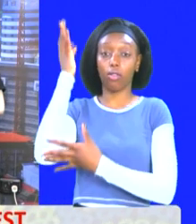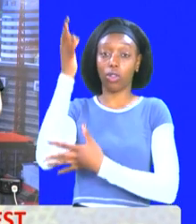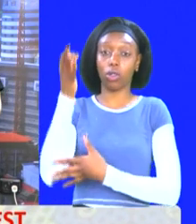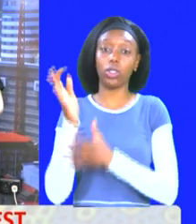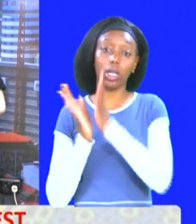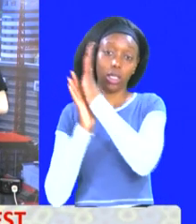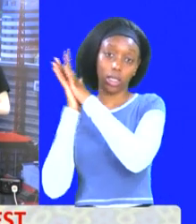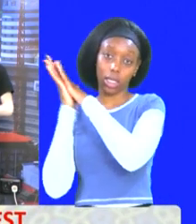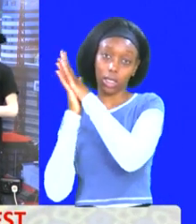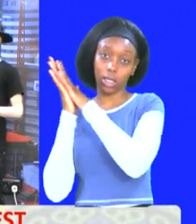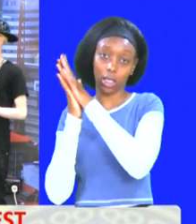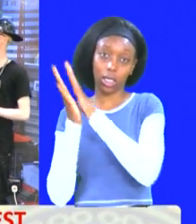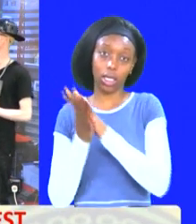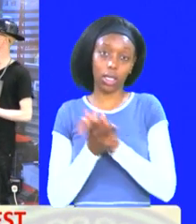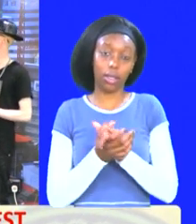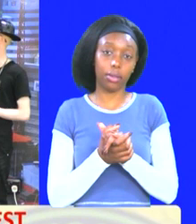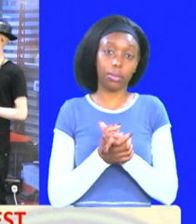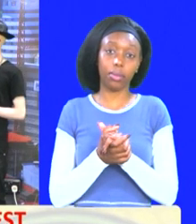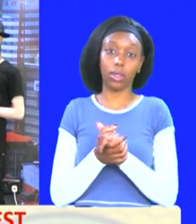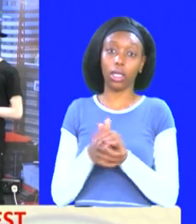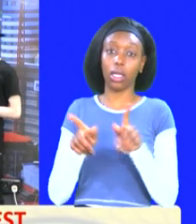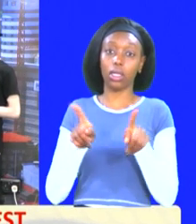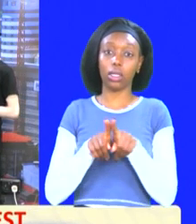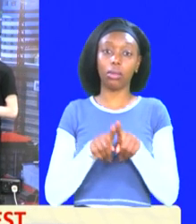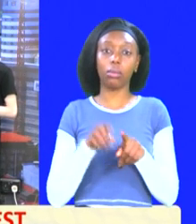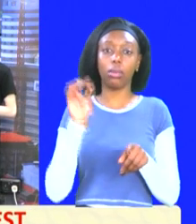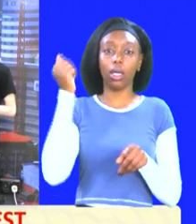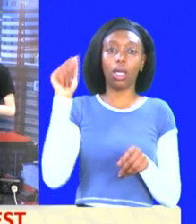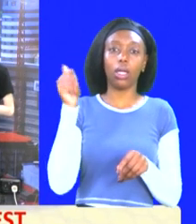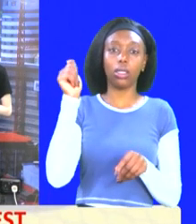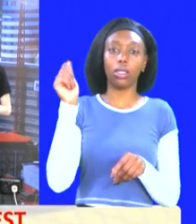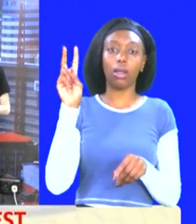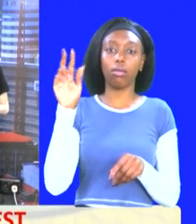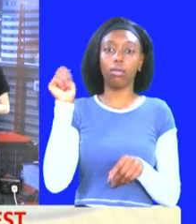Kabisa, kabisa. Alafu na cheki pia Savara pia ameanza kuleta wivingine hapa ya reggae.